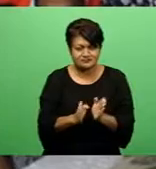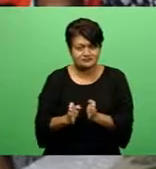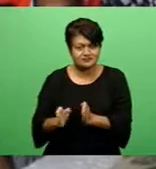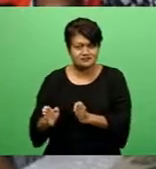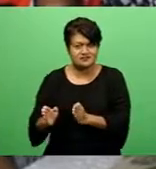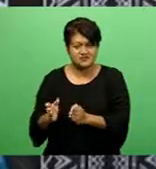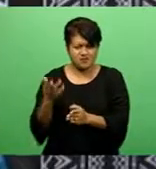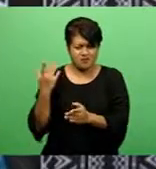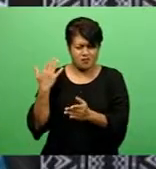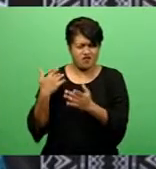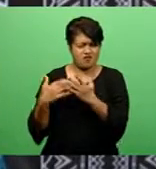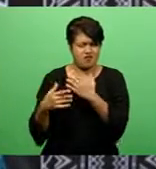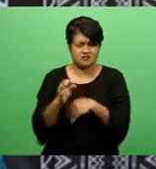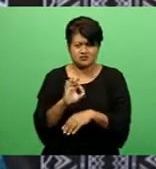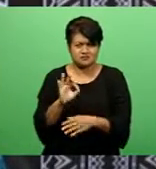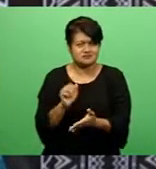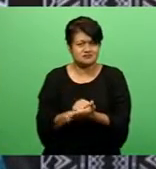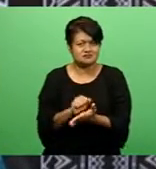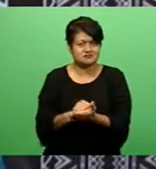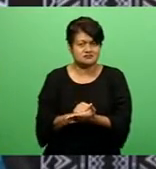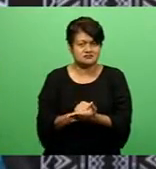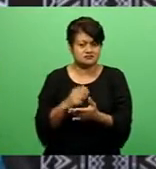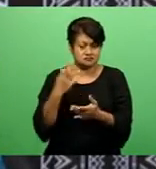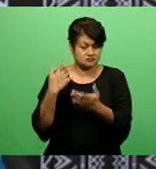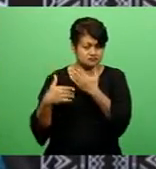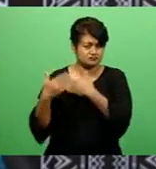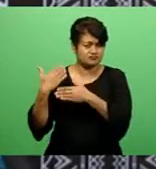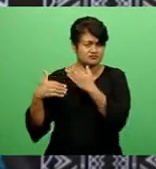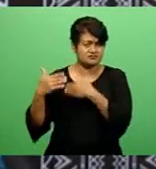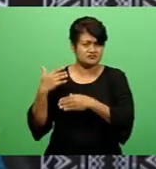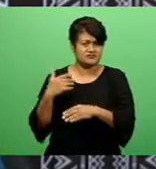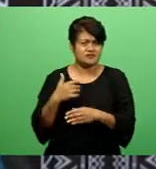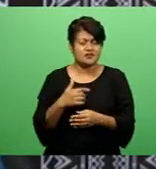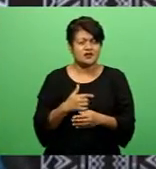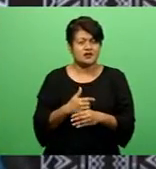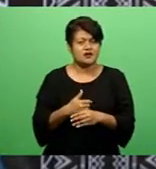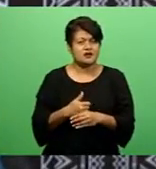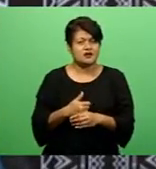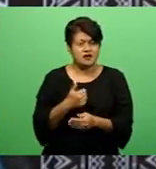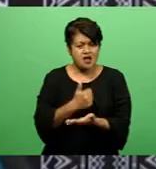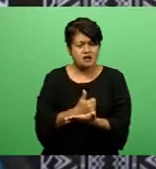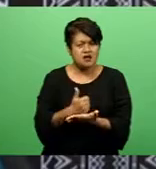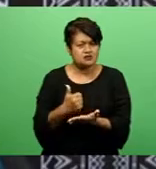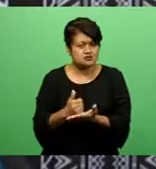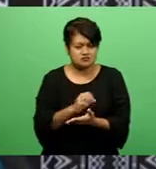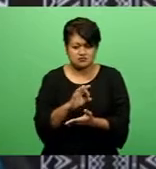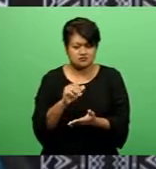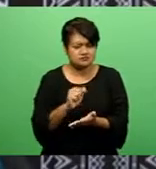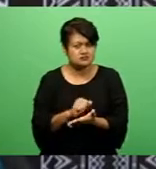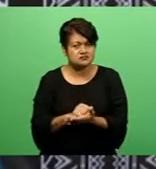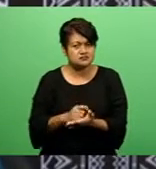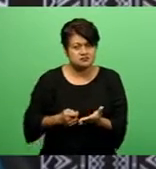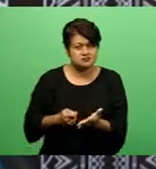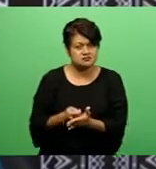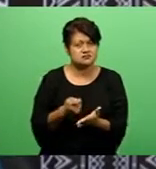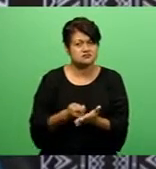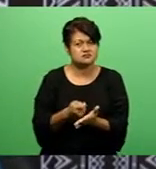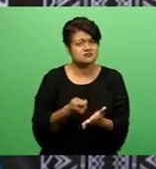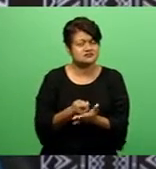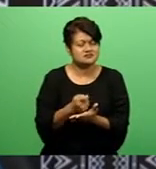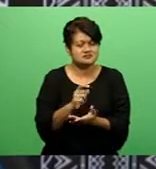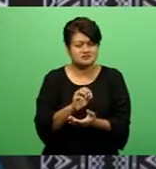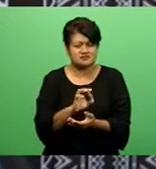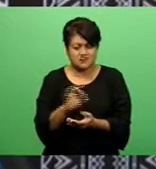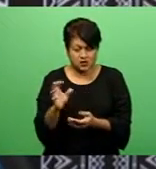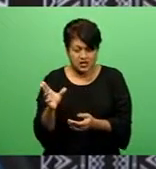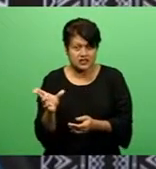several years. Over the years, this company's audit accounts were not in order continuously. We have been getting this done for